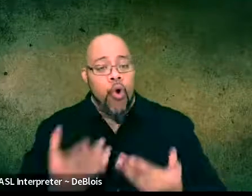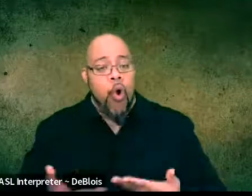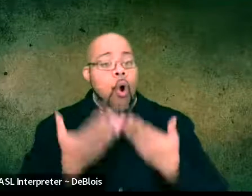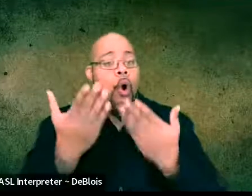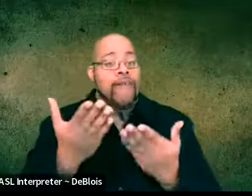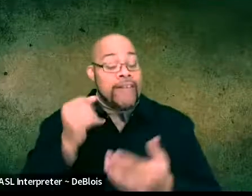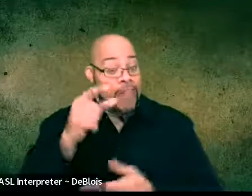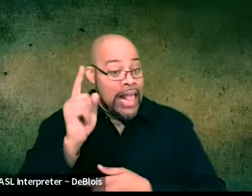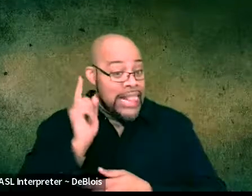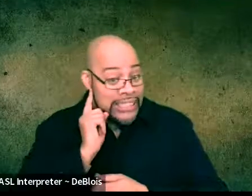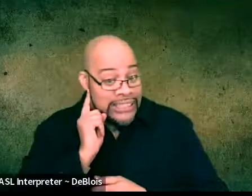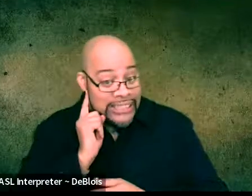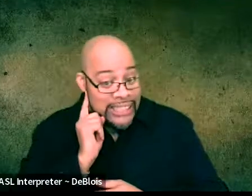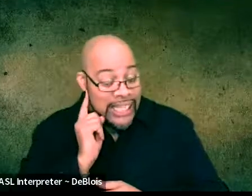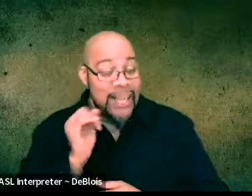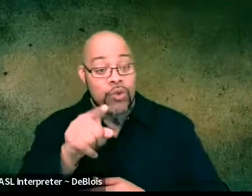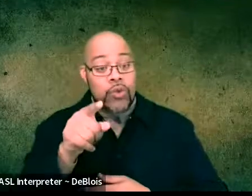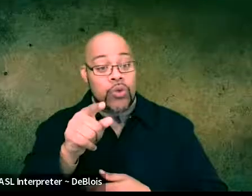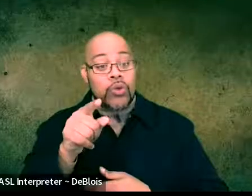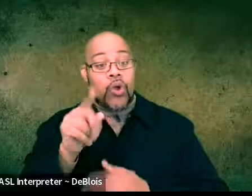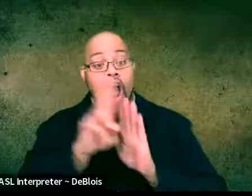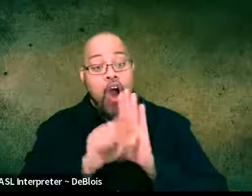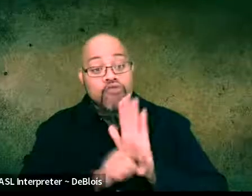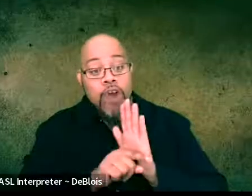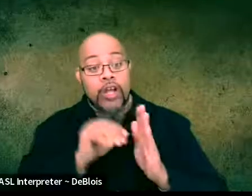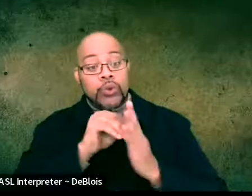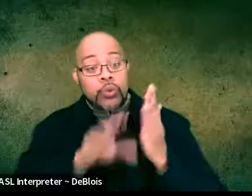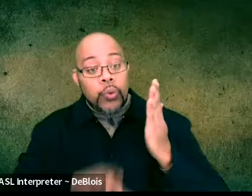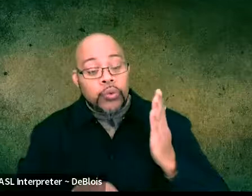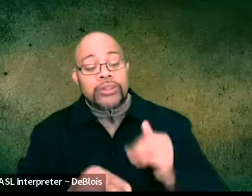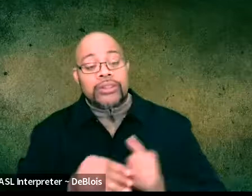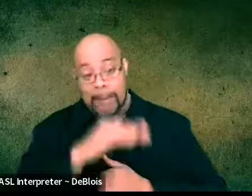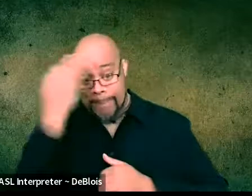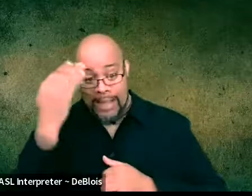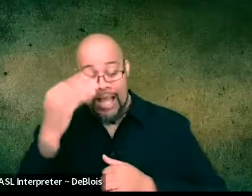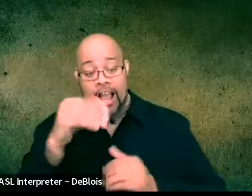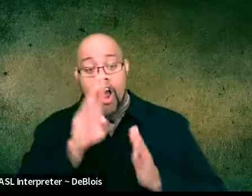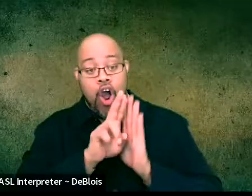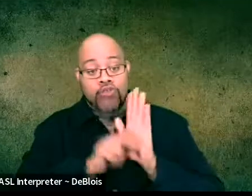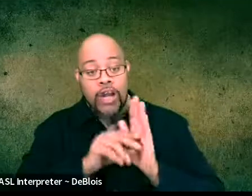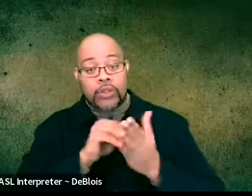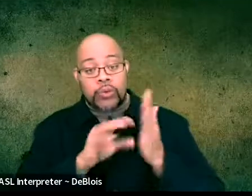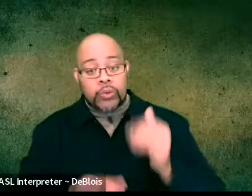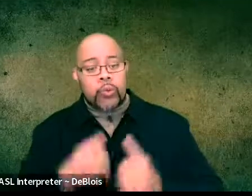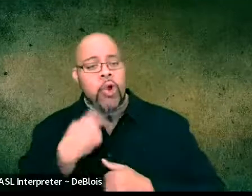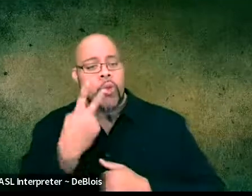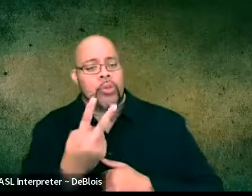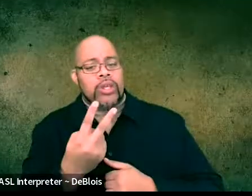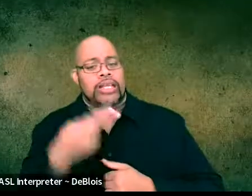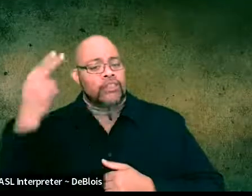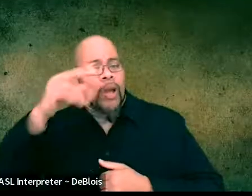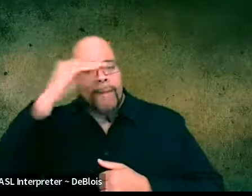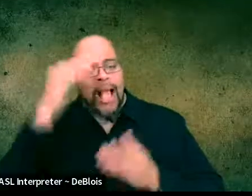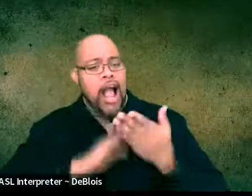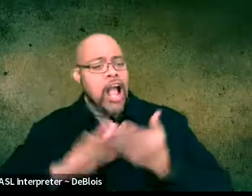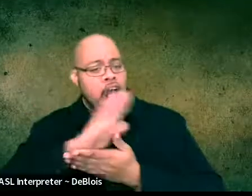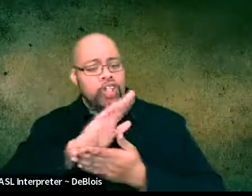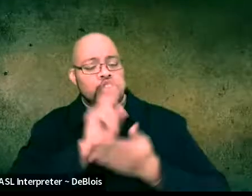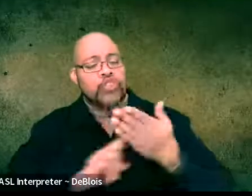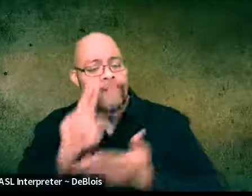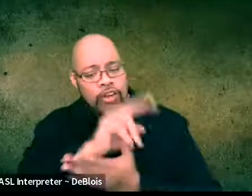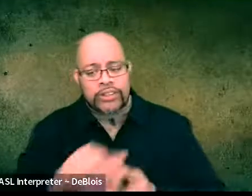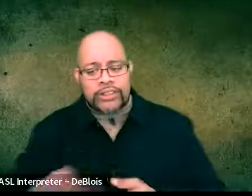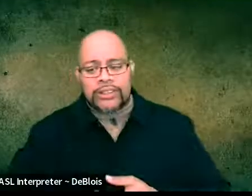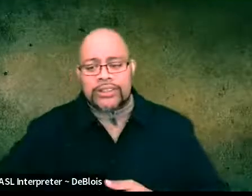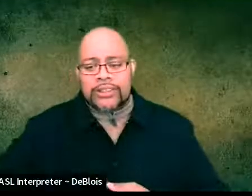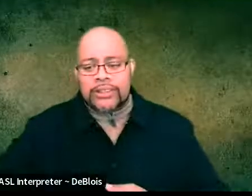if you're listening, if you're an undergraduate student, a Black undergraduate student, we're looking at historically Black colleges and universities,